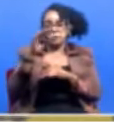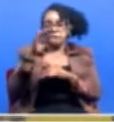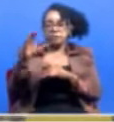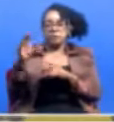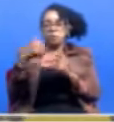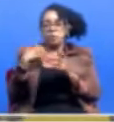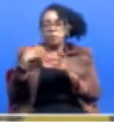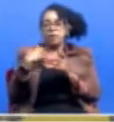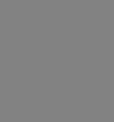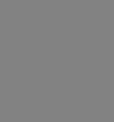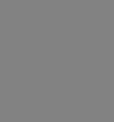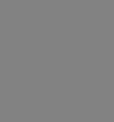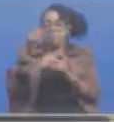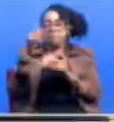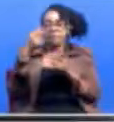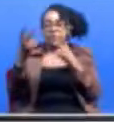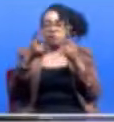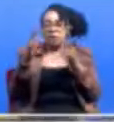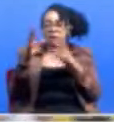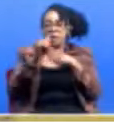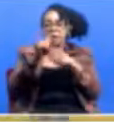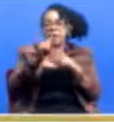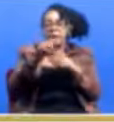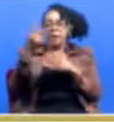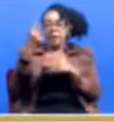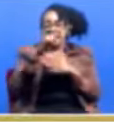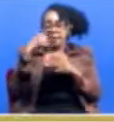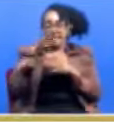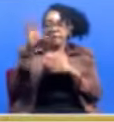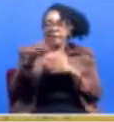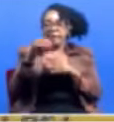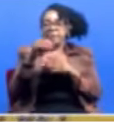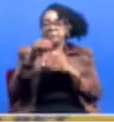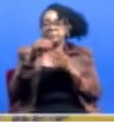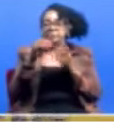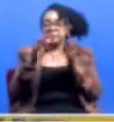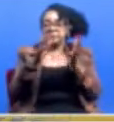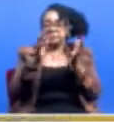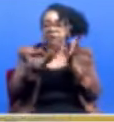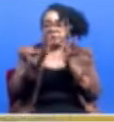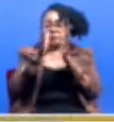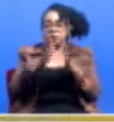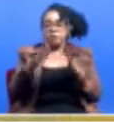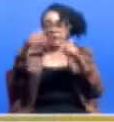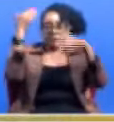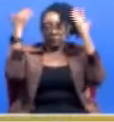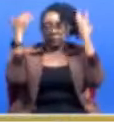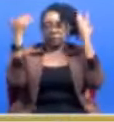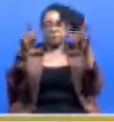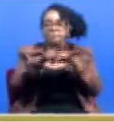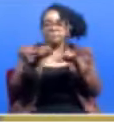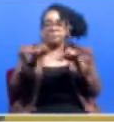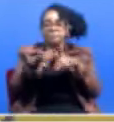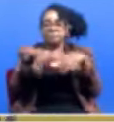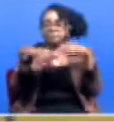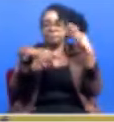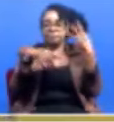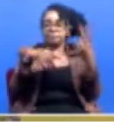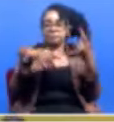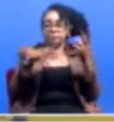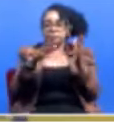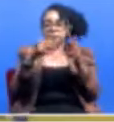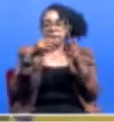play Nairobi Regional League side Pan-African Christian University in the round of 32, with 38 teams registering for the